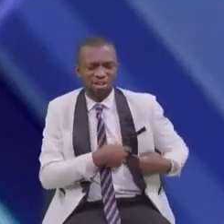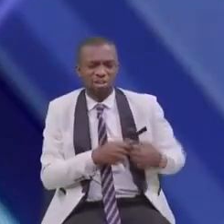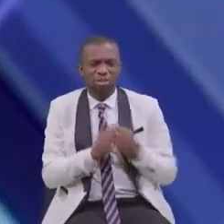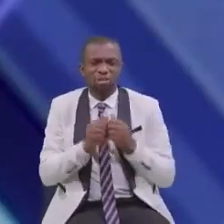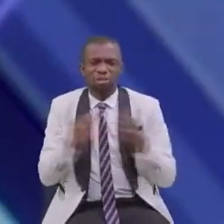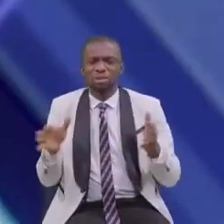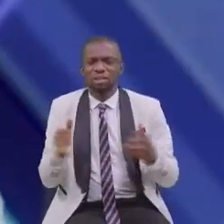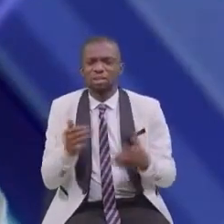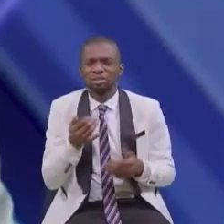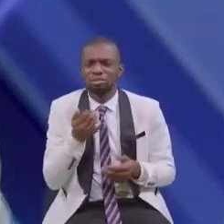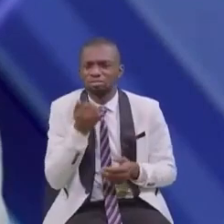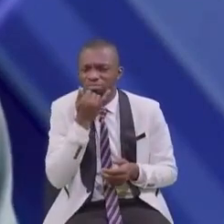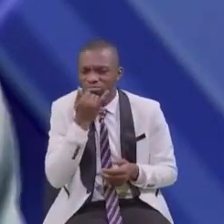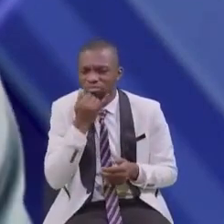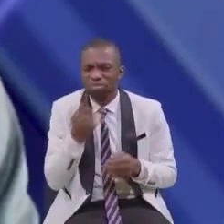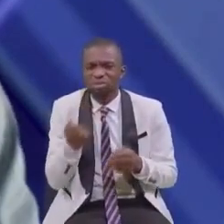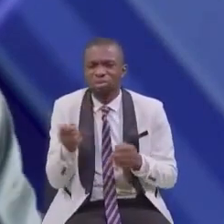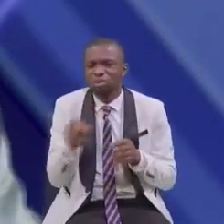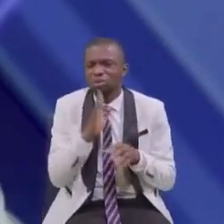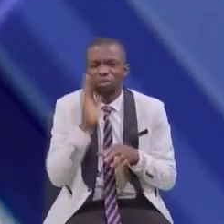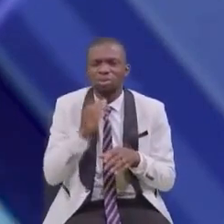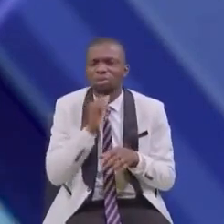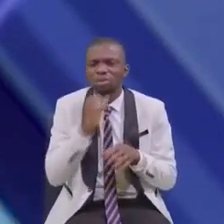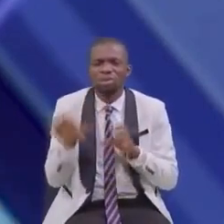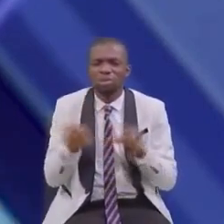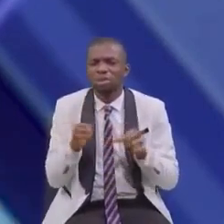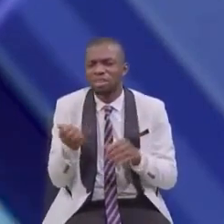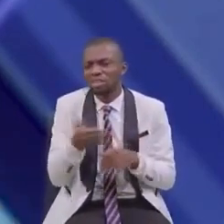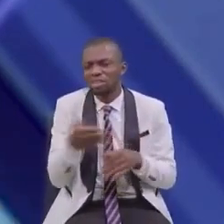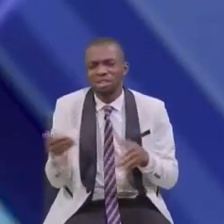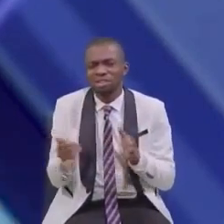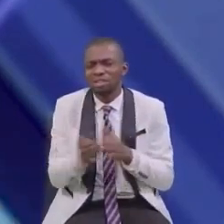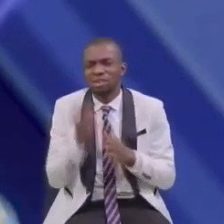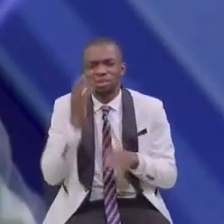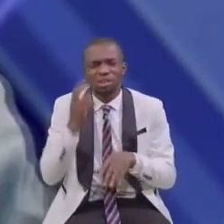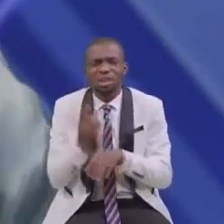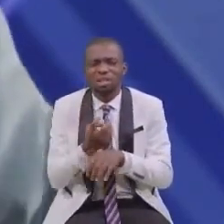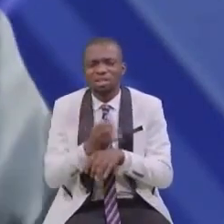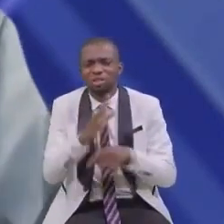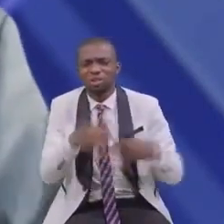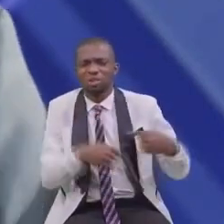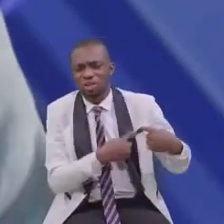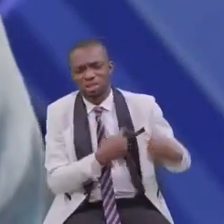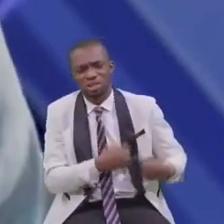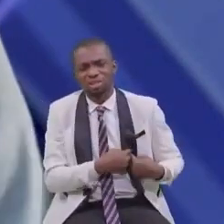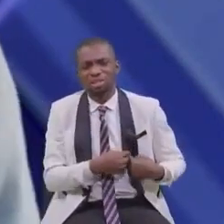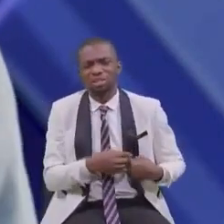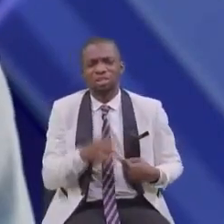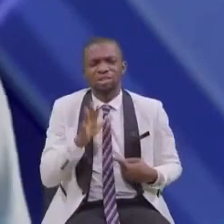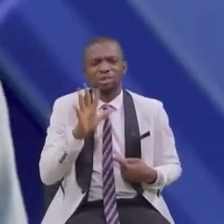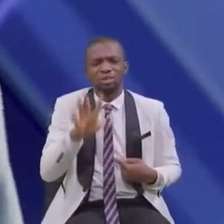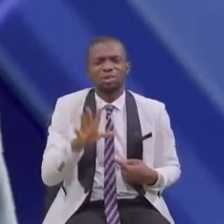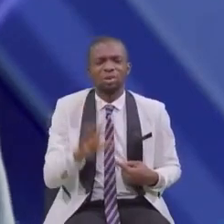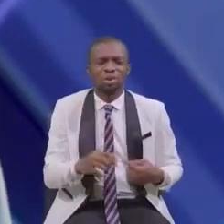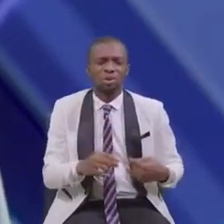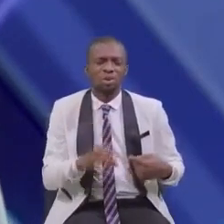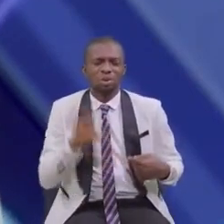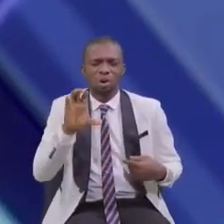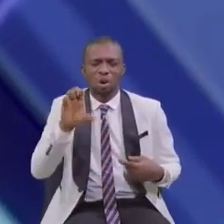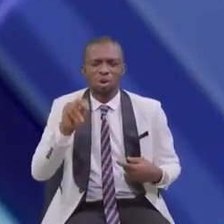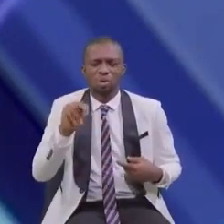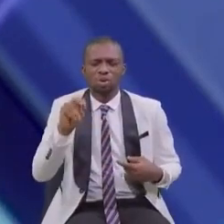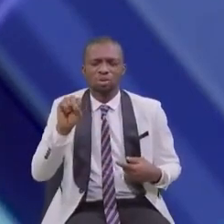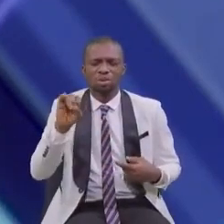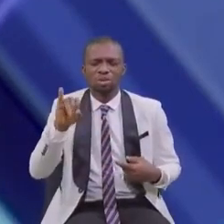or harden our conscience. The conscience is the policeman of the heart. Watch over your conscience. Make sure